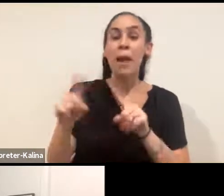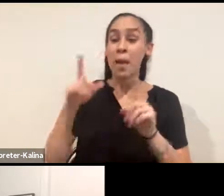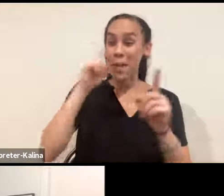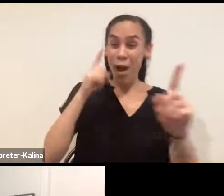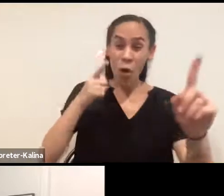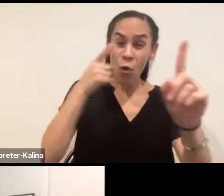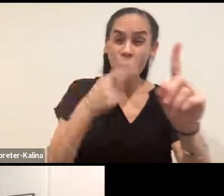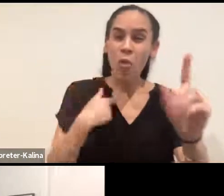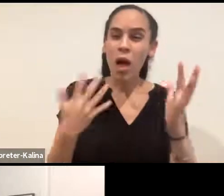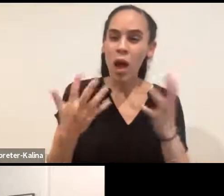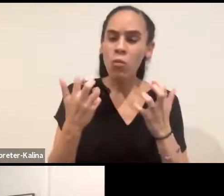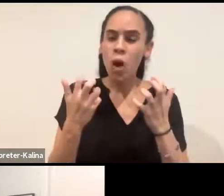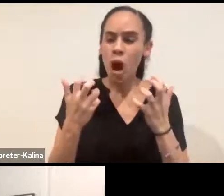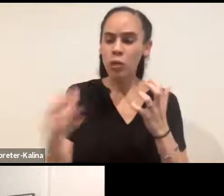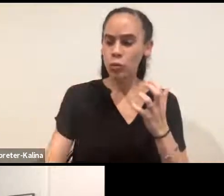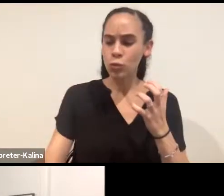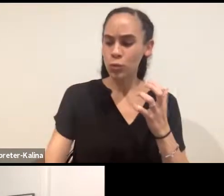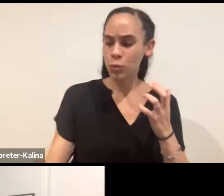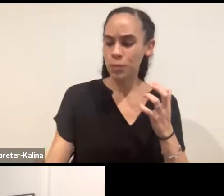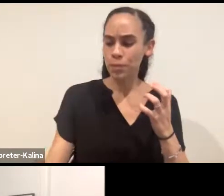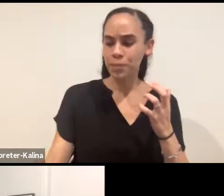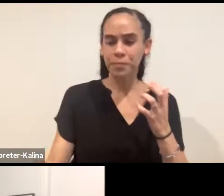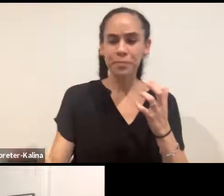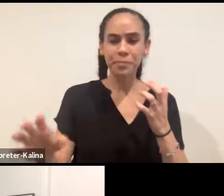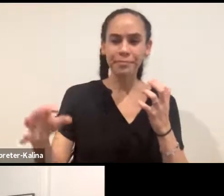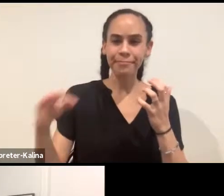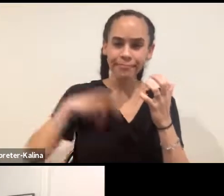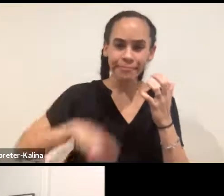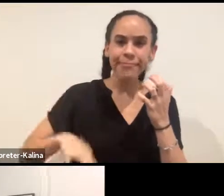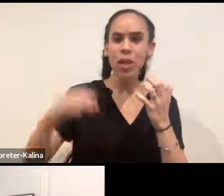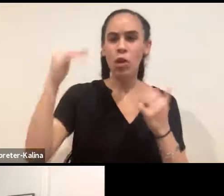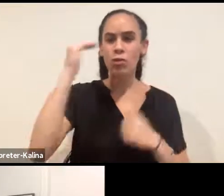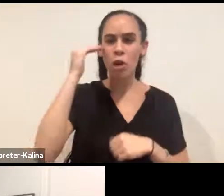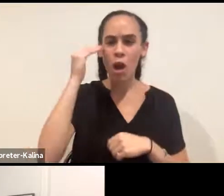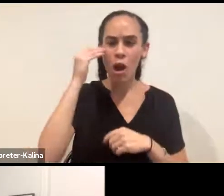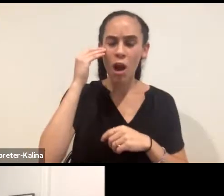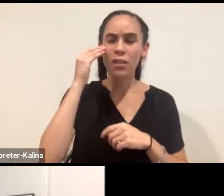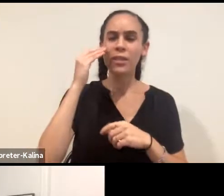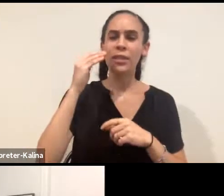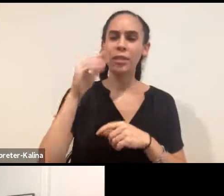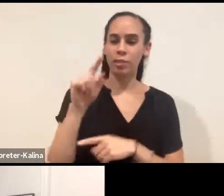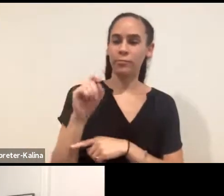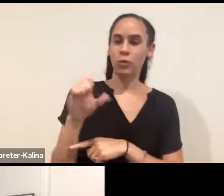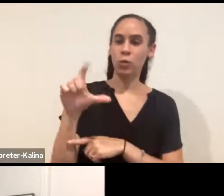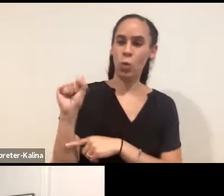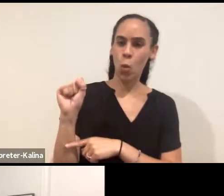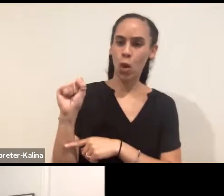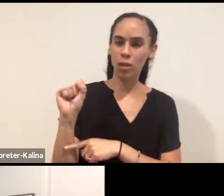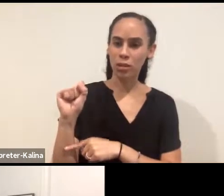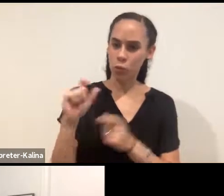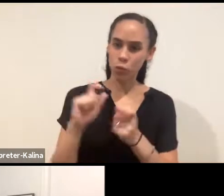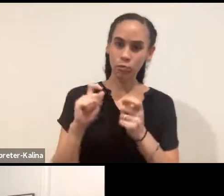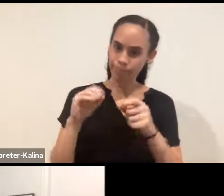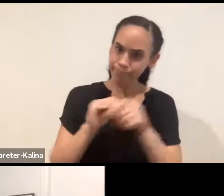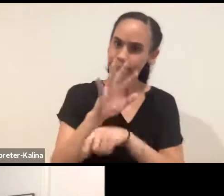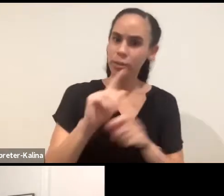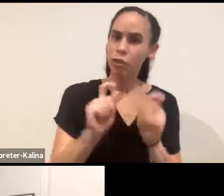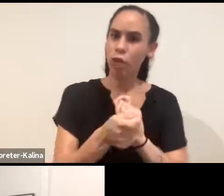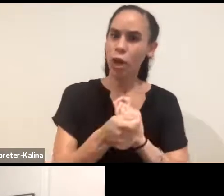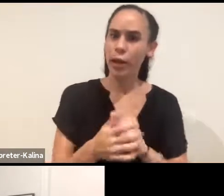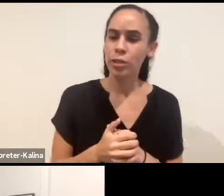this knowledge and understanding of different cultures, of different tools to create change. And so it